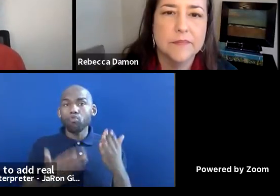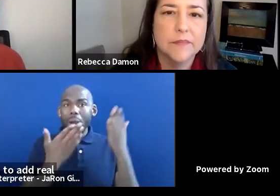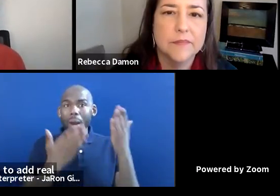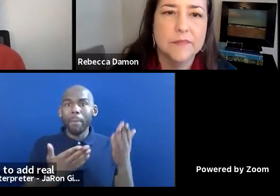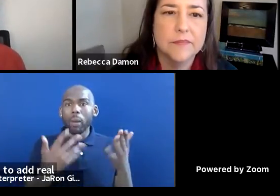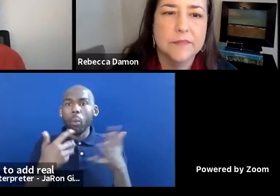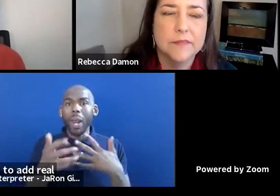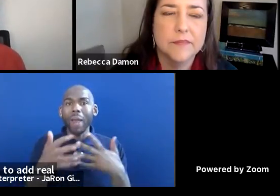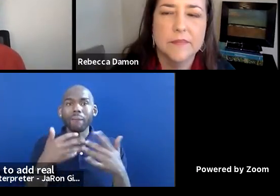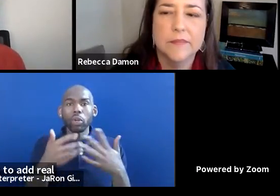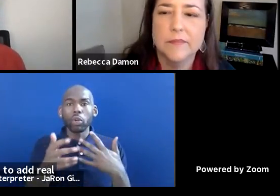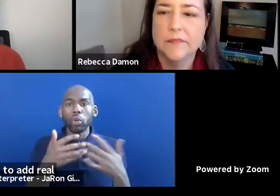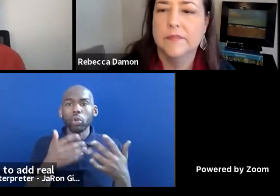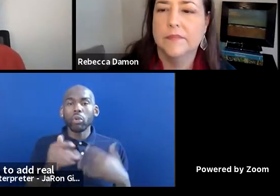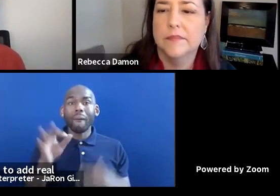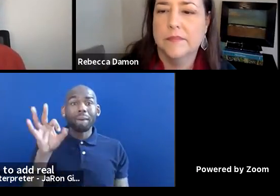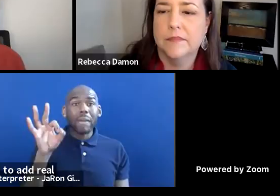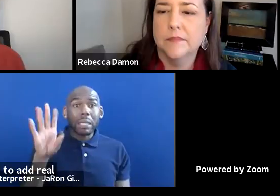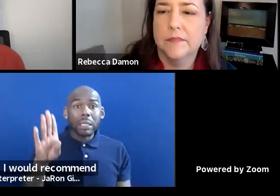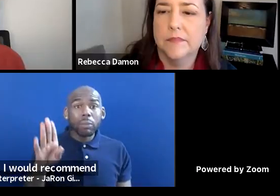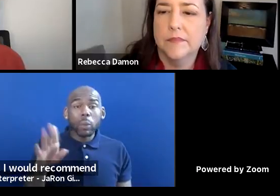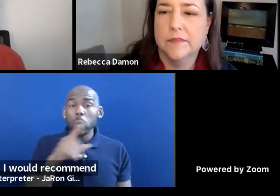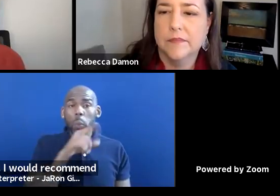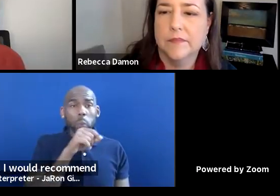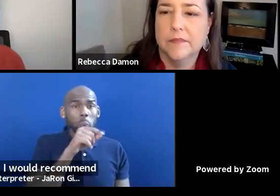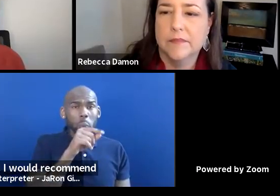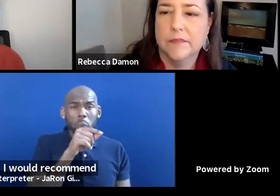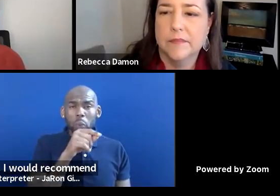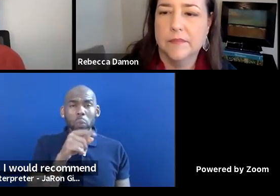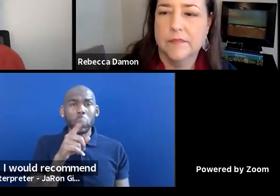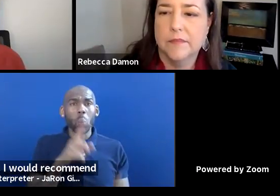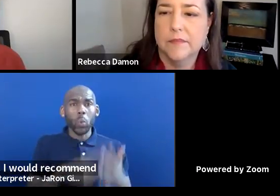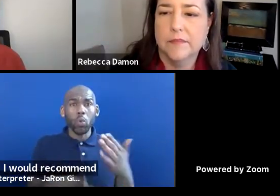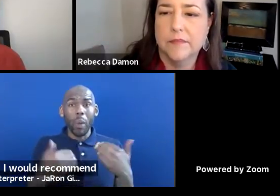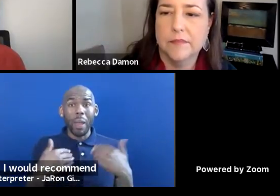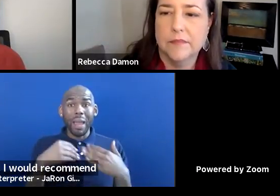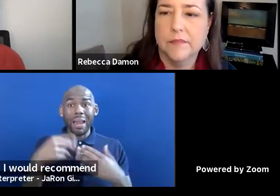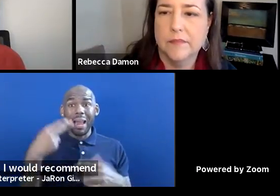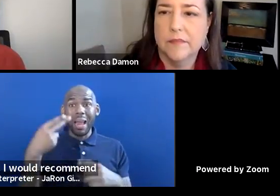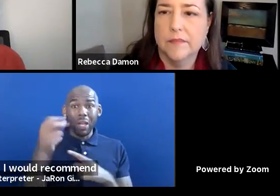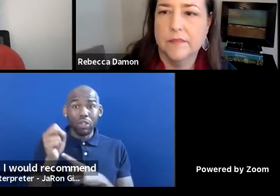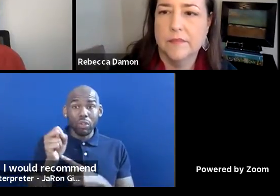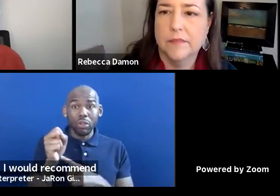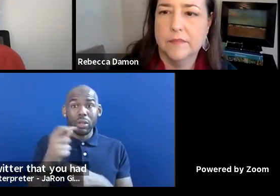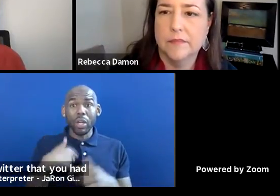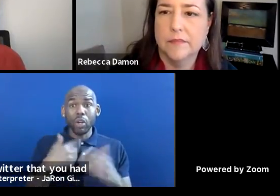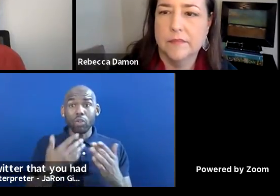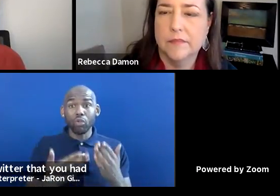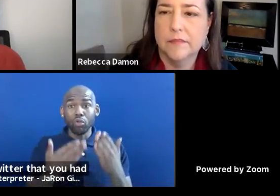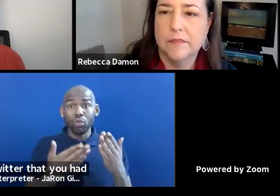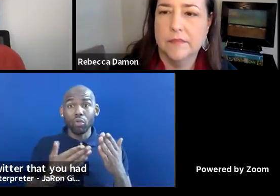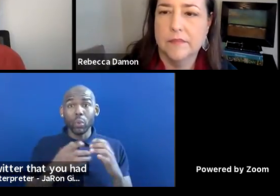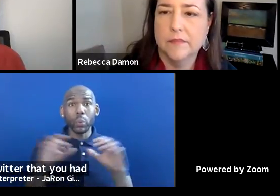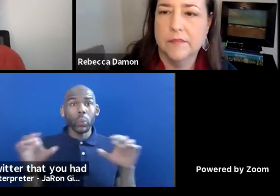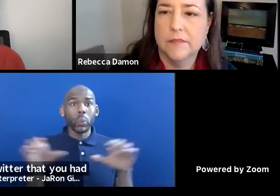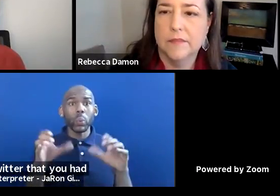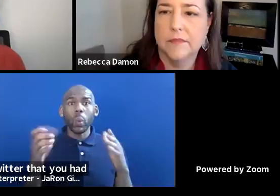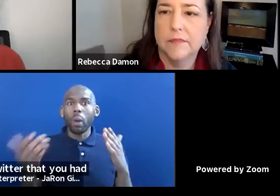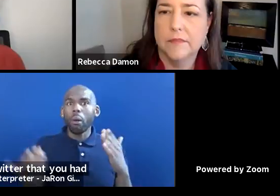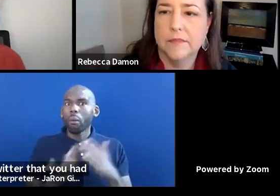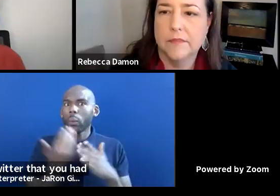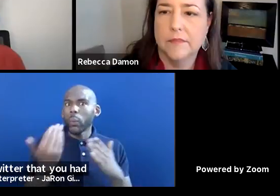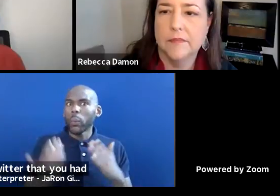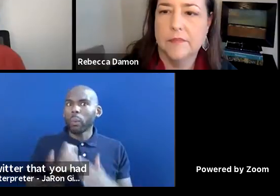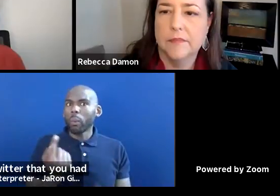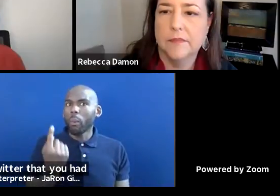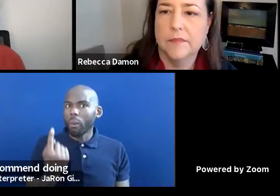whatever, Facebook or Twitter that you had in like high school, I would recommend doing a new one.